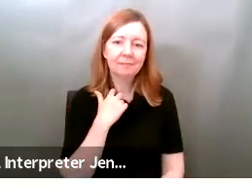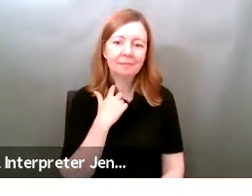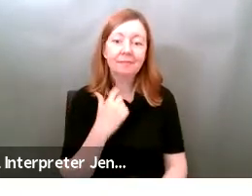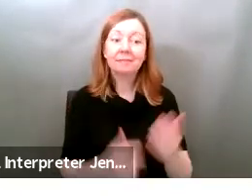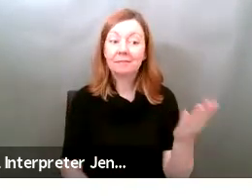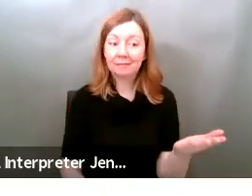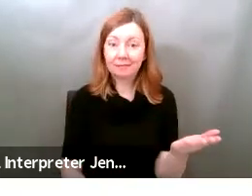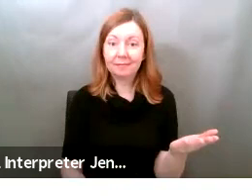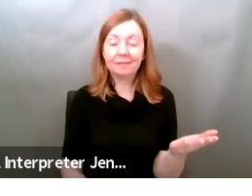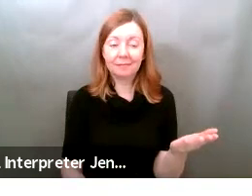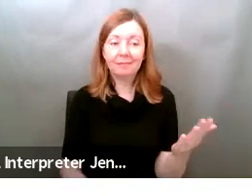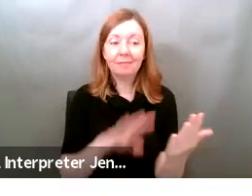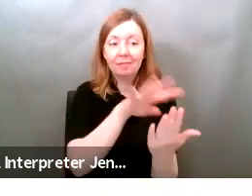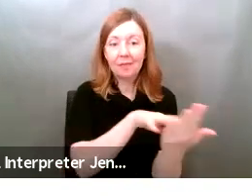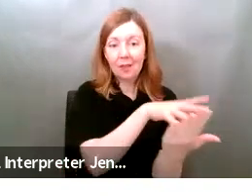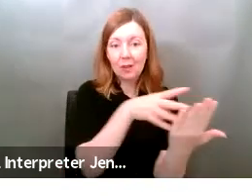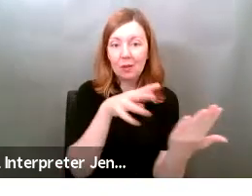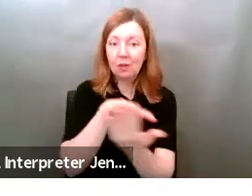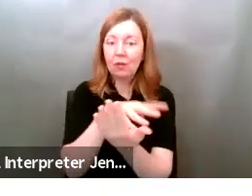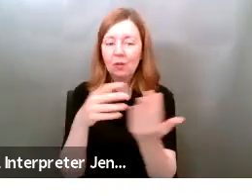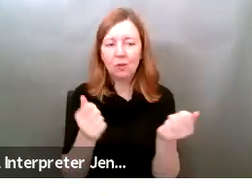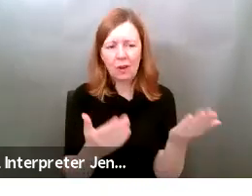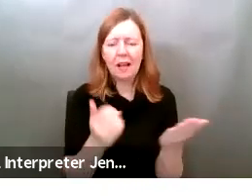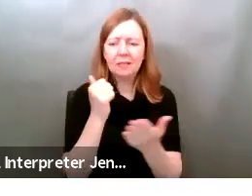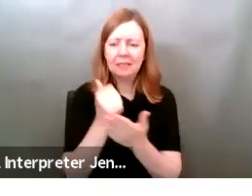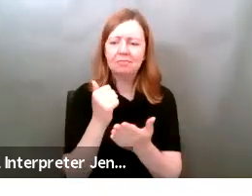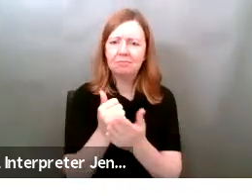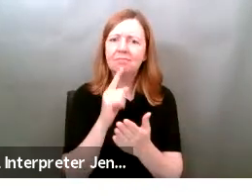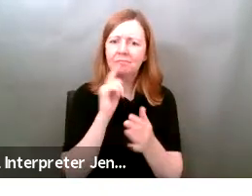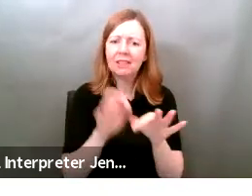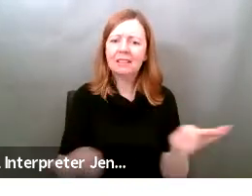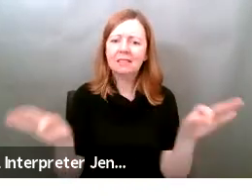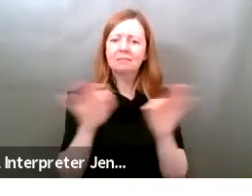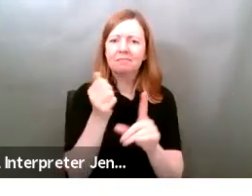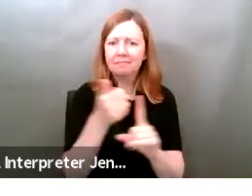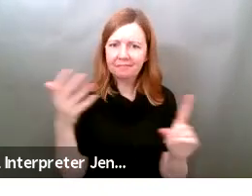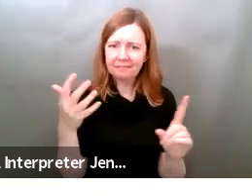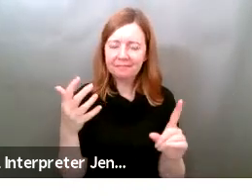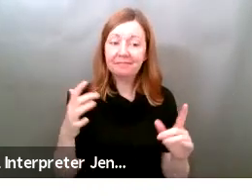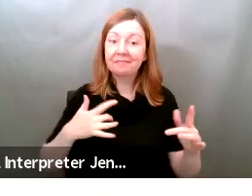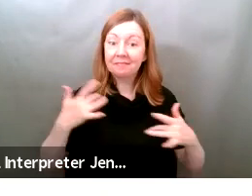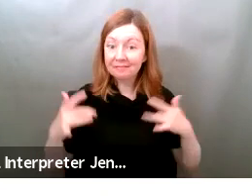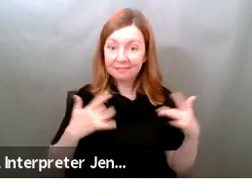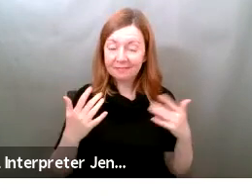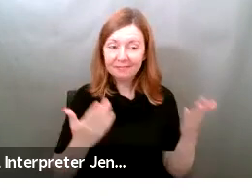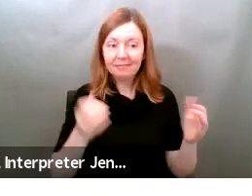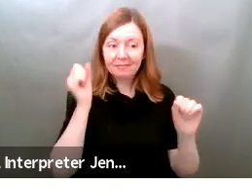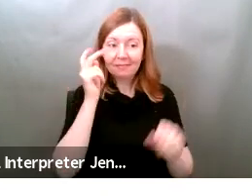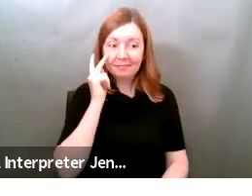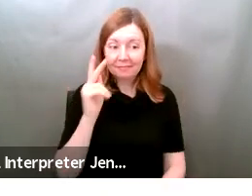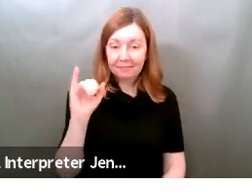These graphs I put in because they help tell an important story. It's an exciting story where we see, starting